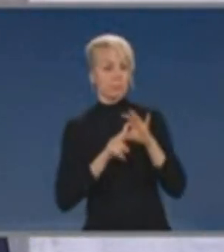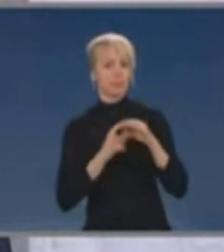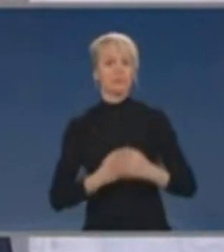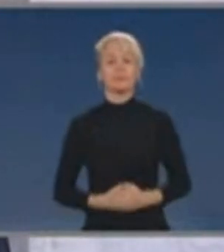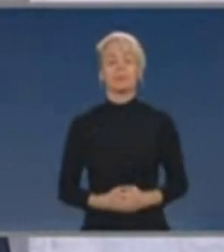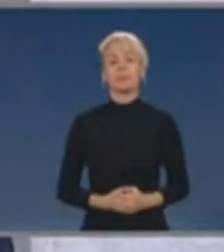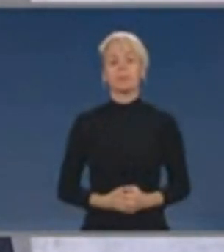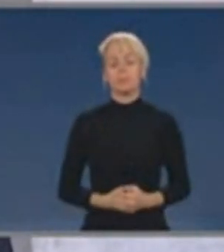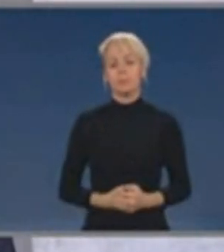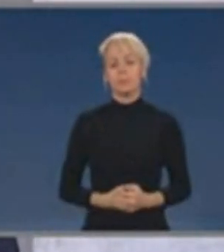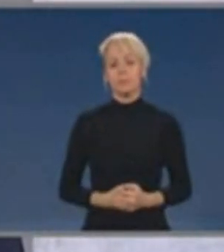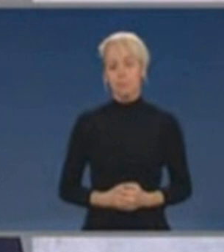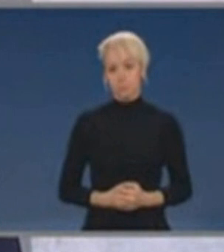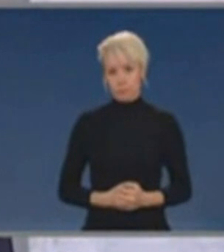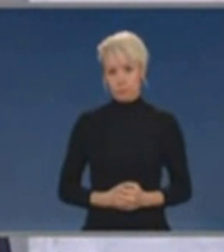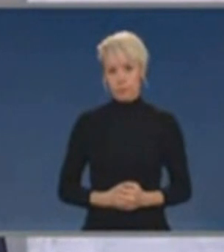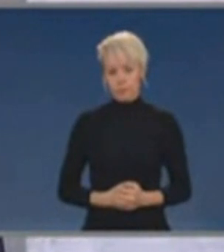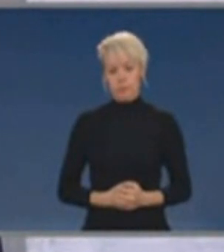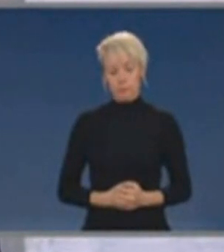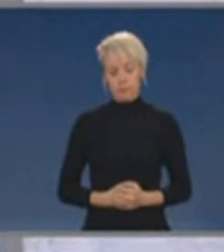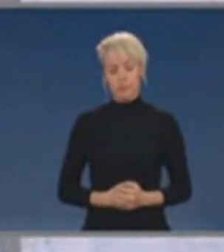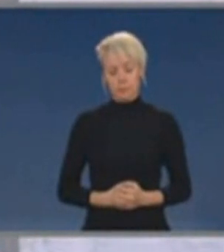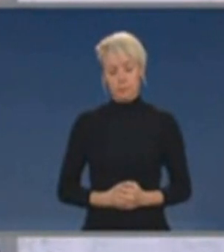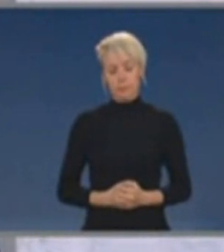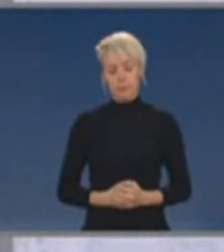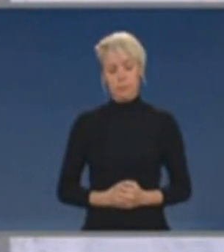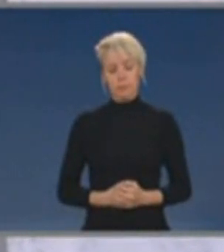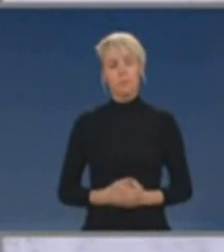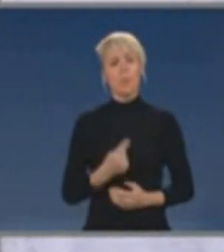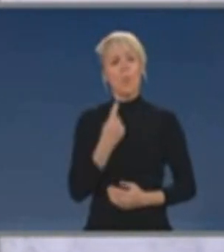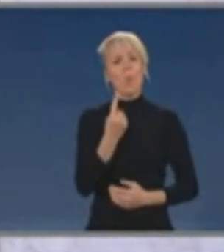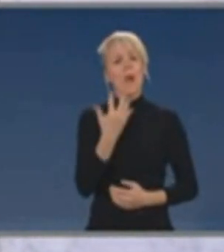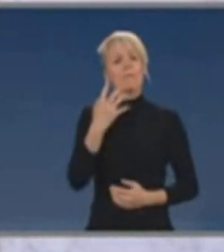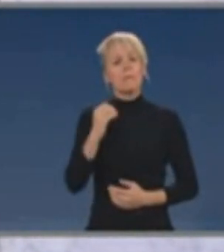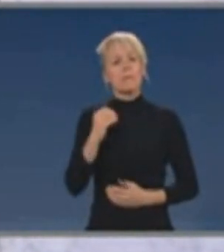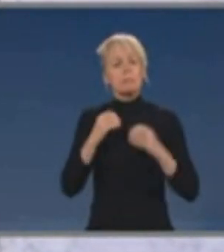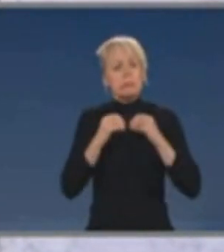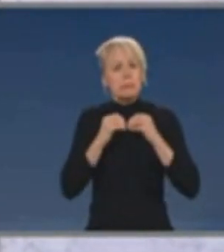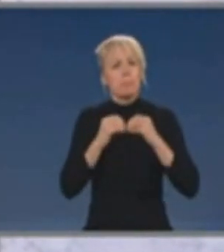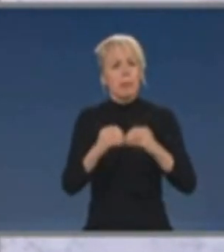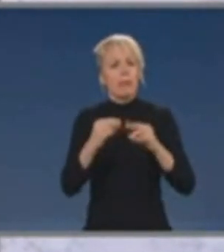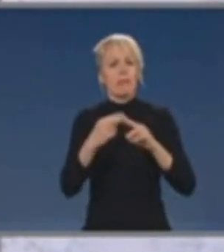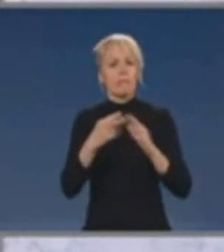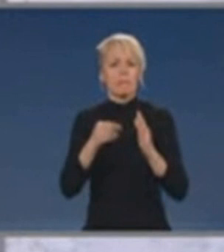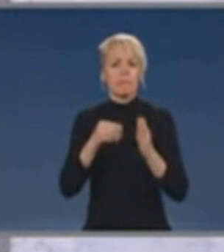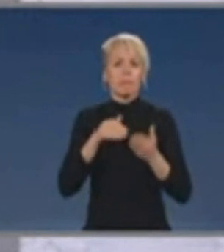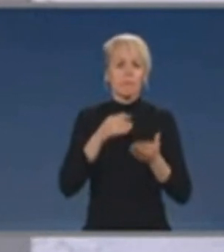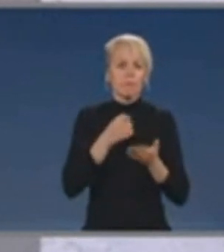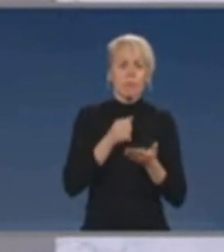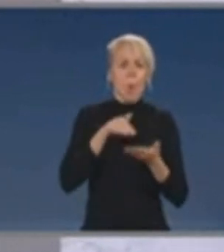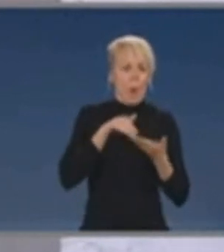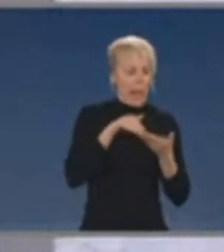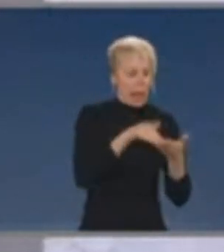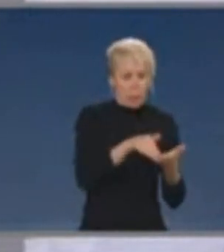the PBO's put out this morning on forecasts on debt and so forth. The 150 billion in various assistance measures, a lot of it is